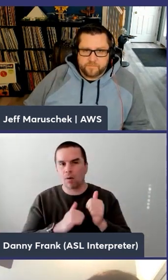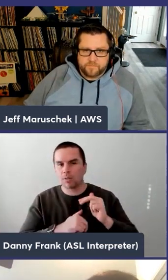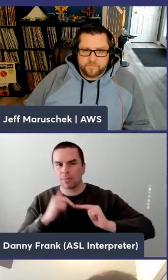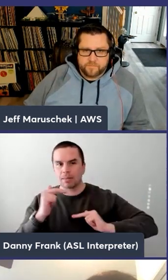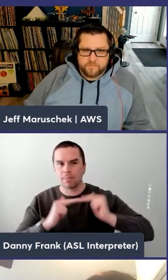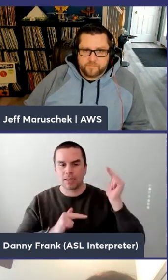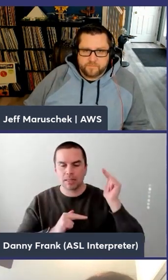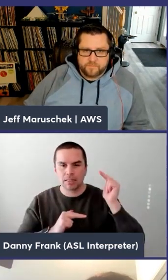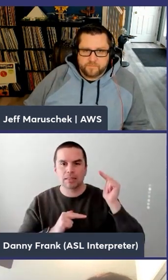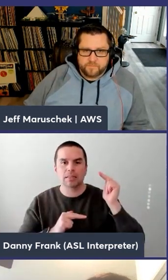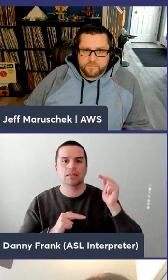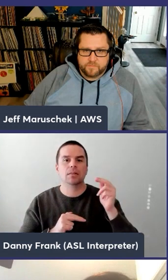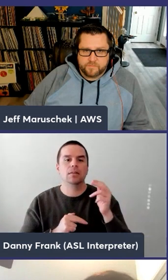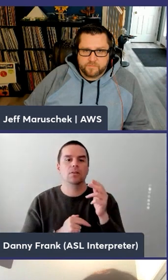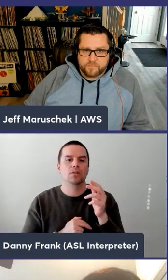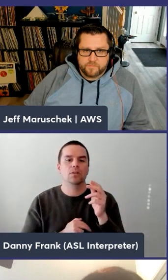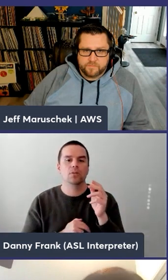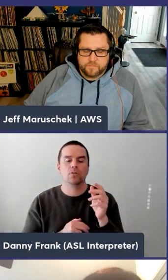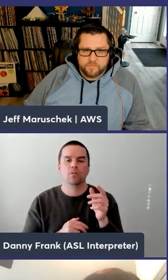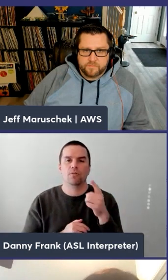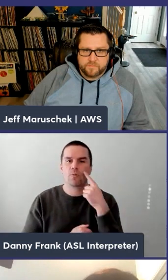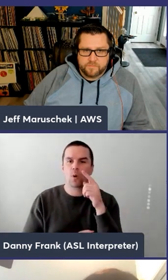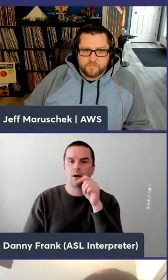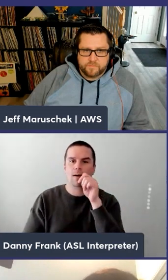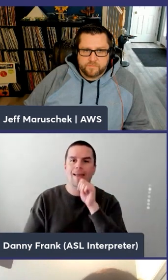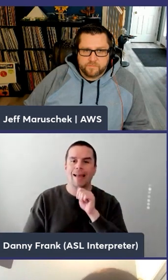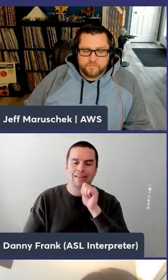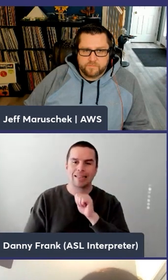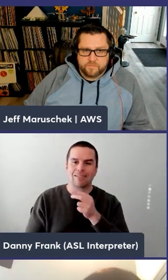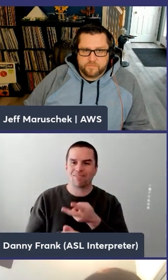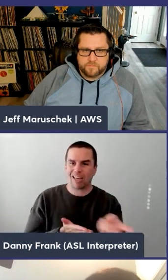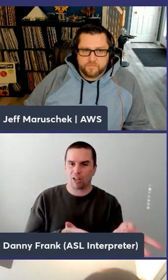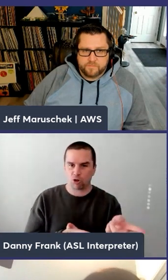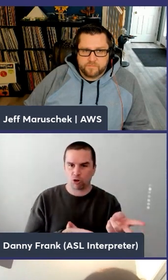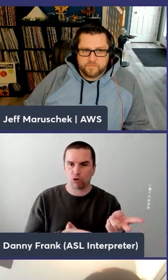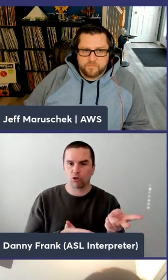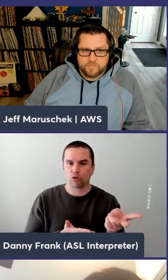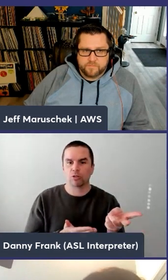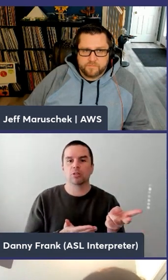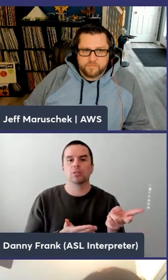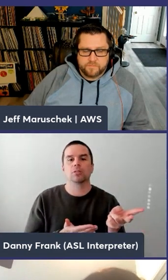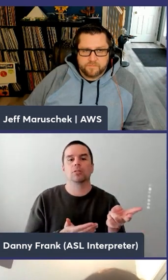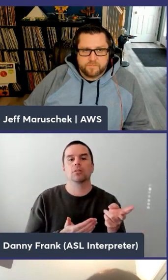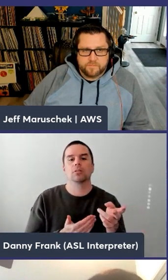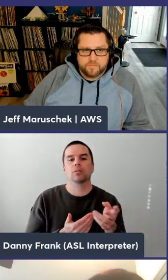to, to handle failures, AZ